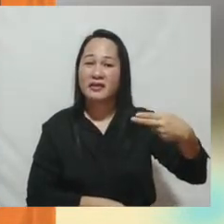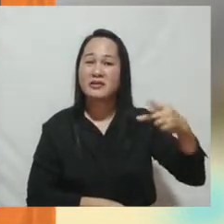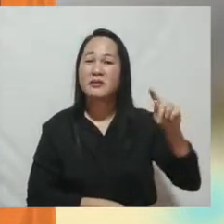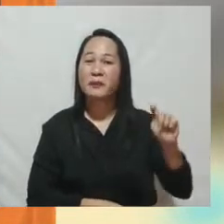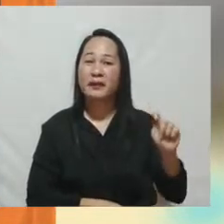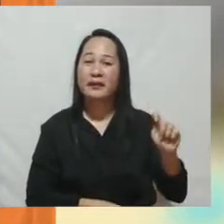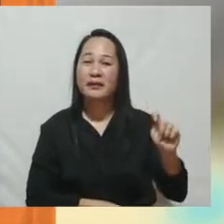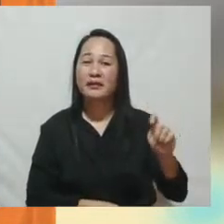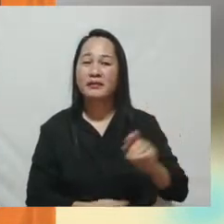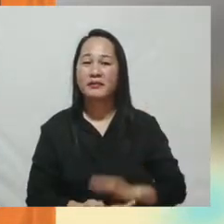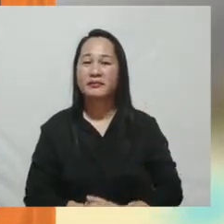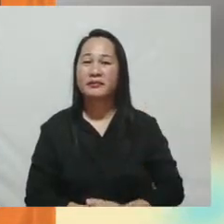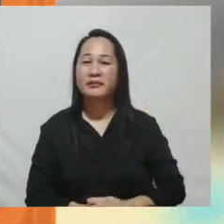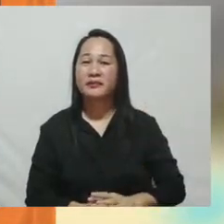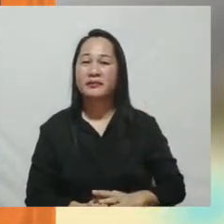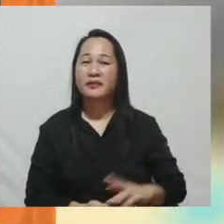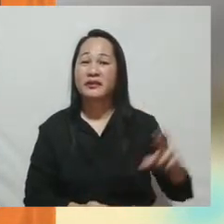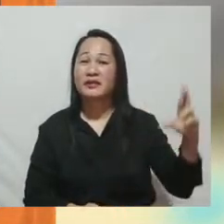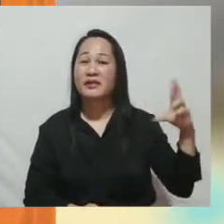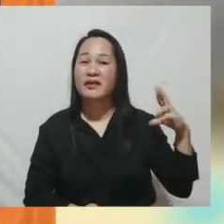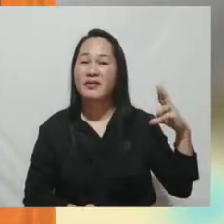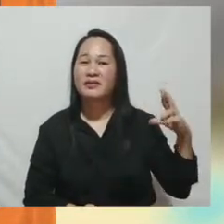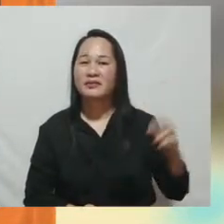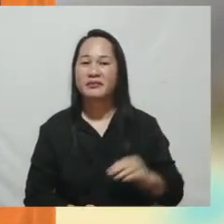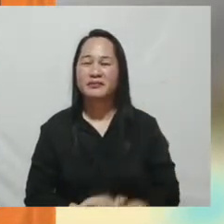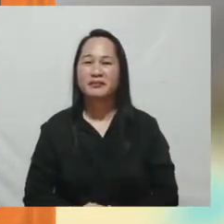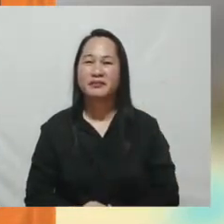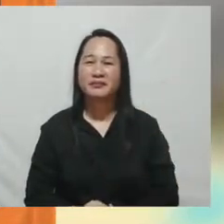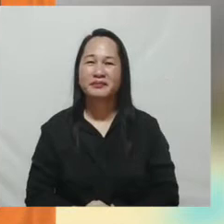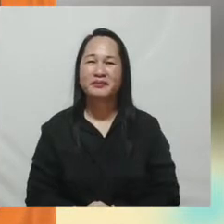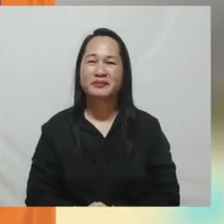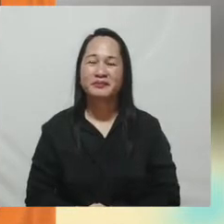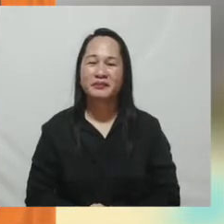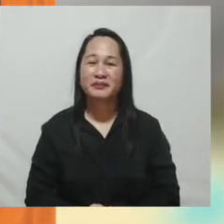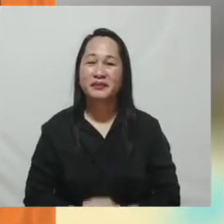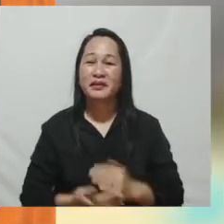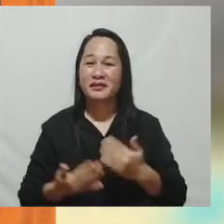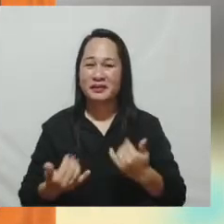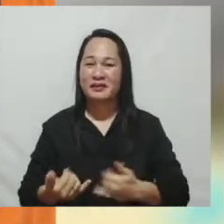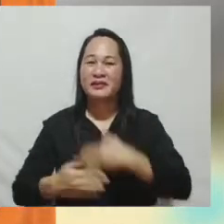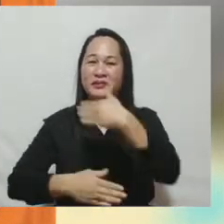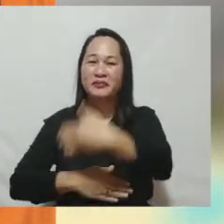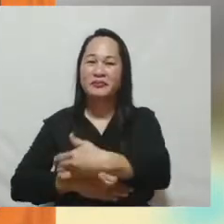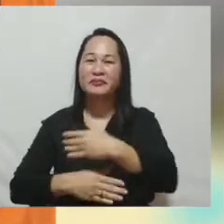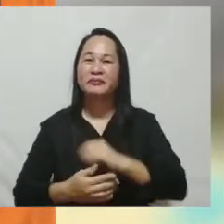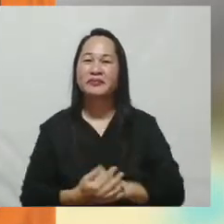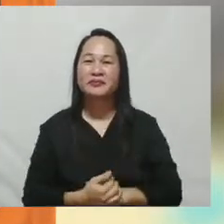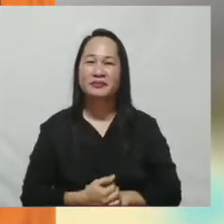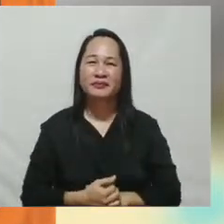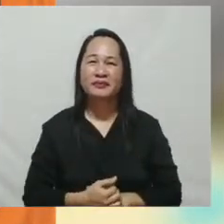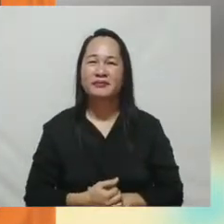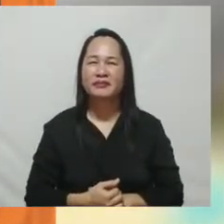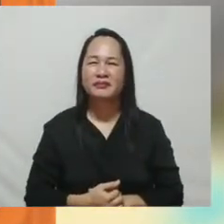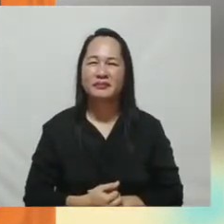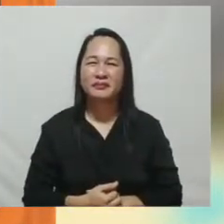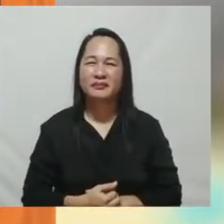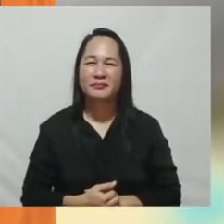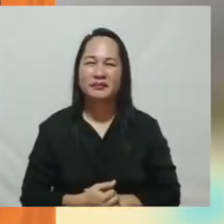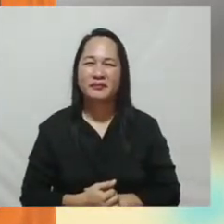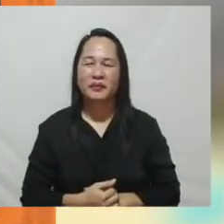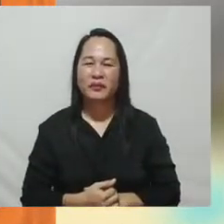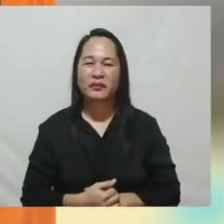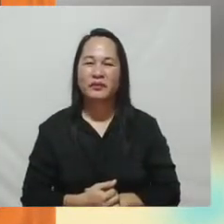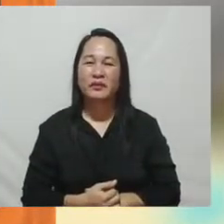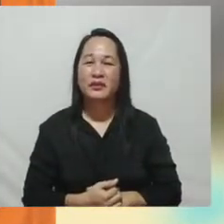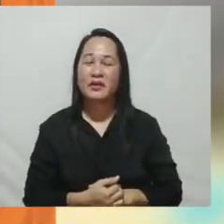R-I-G-H-T, right. Now this. Wait